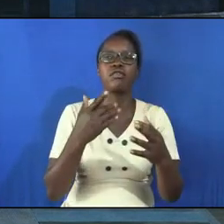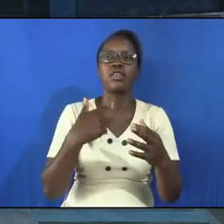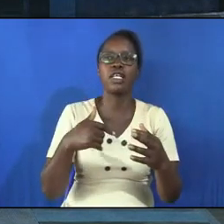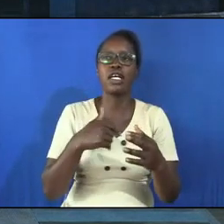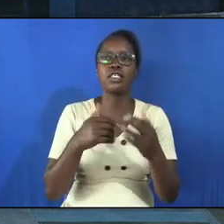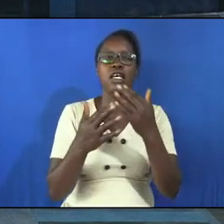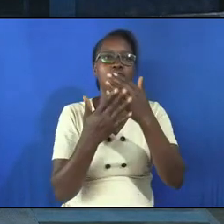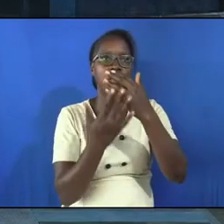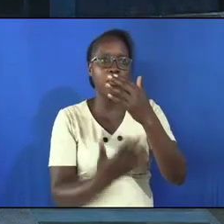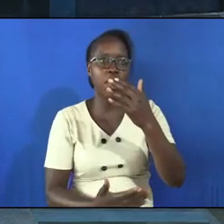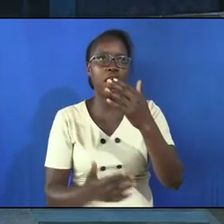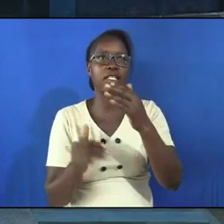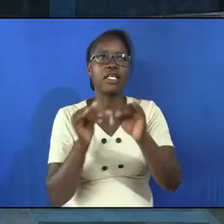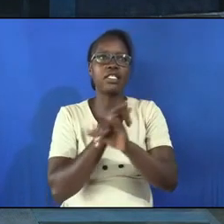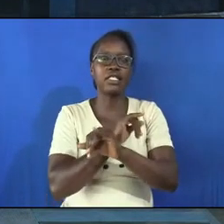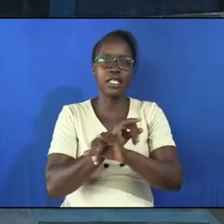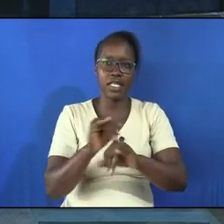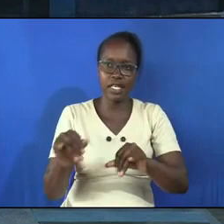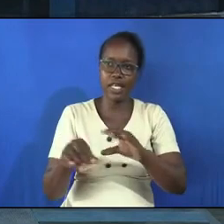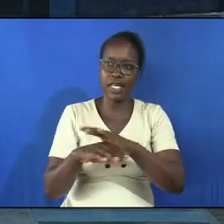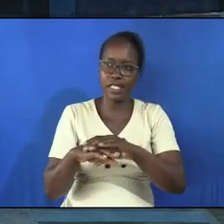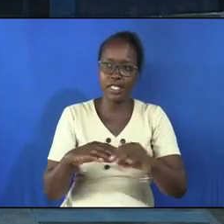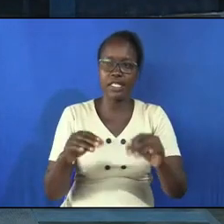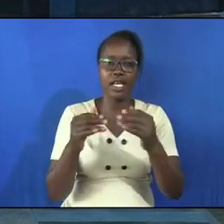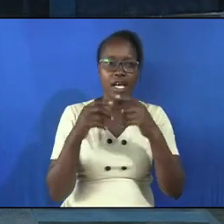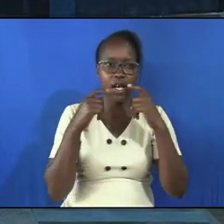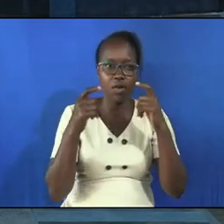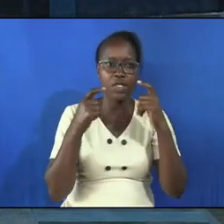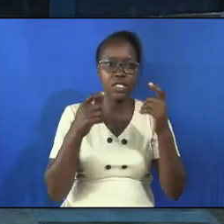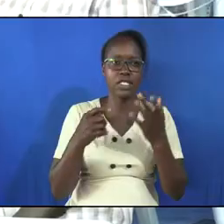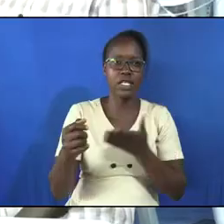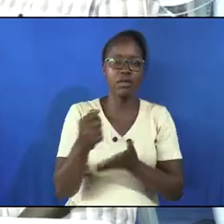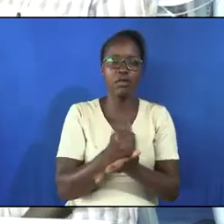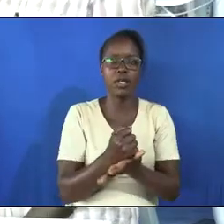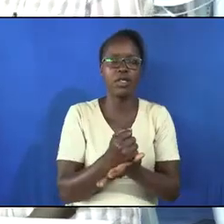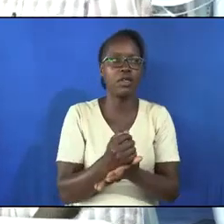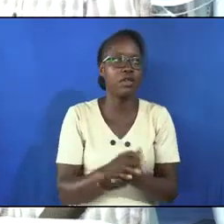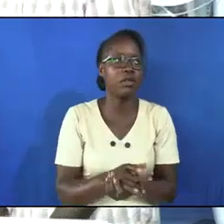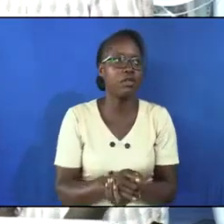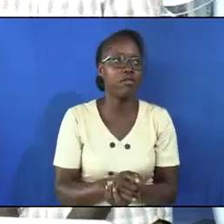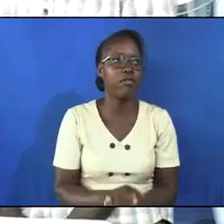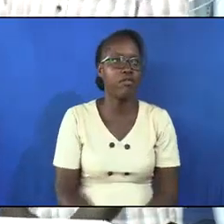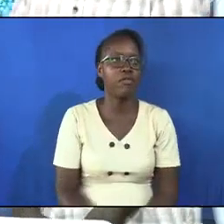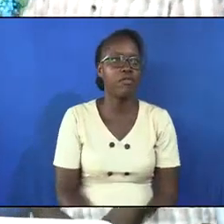us your blood that cleanses our sins. Amen. Amen.